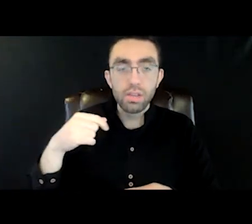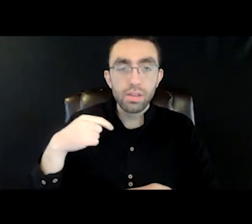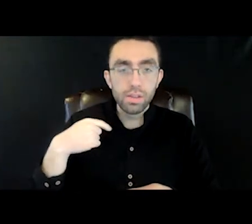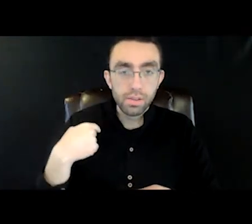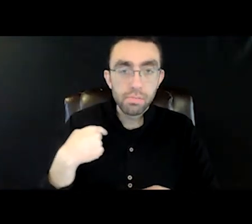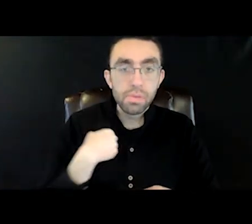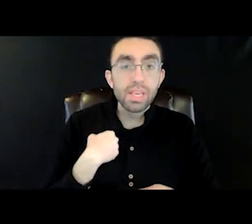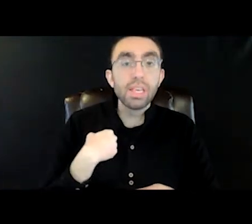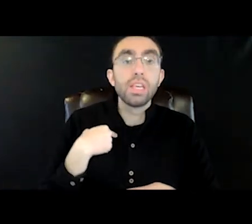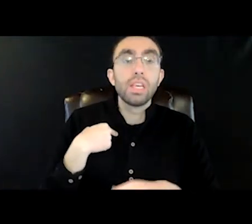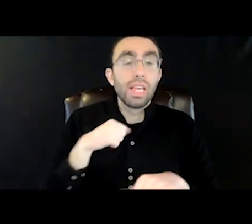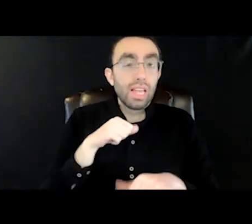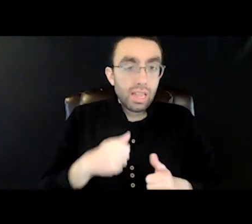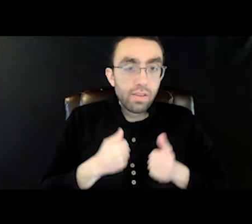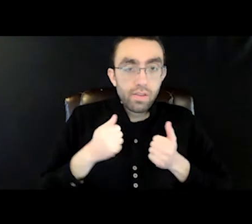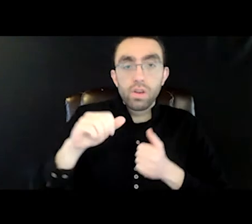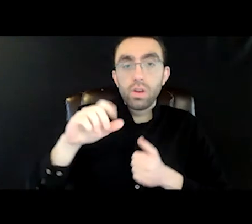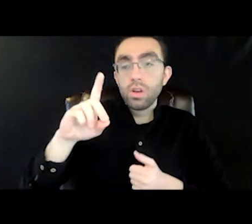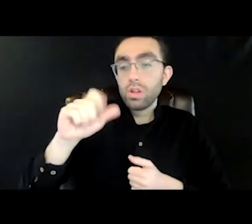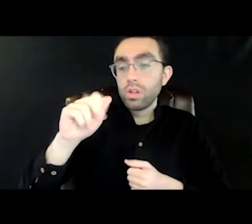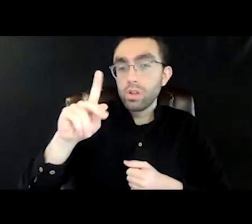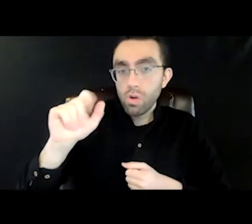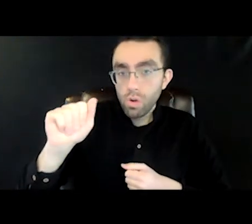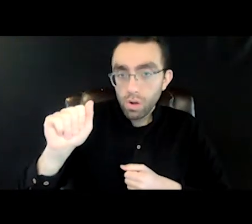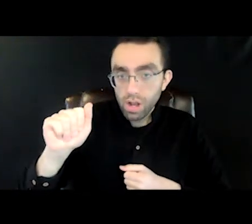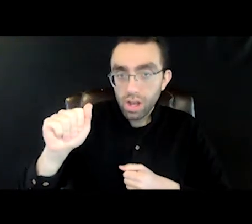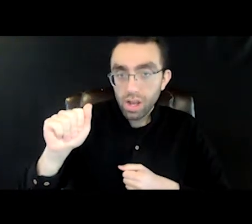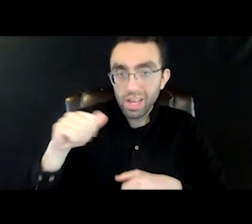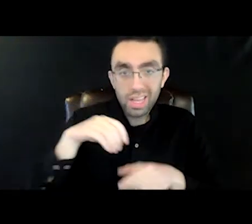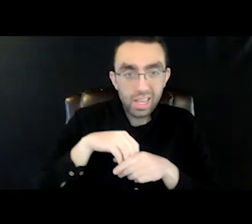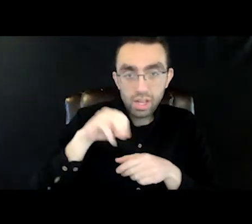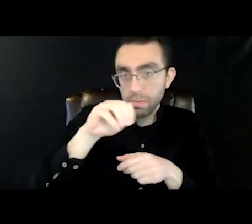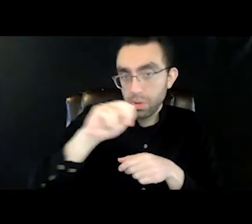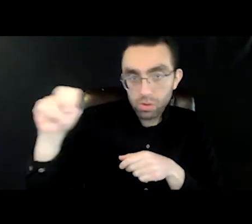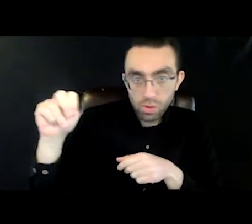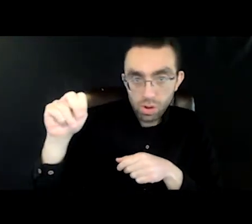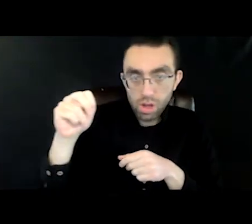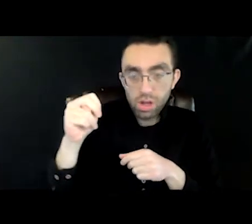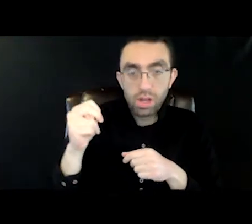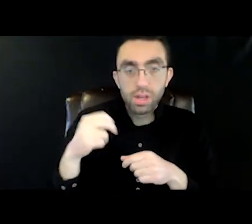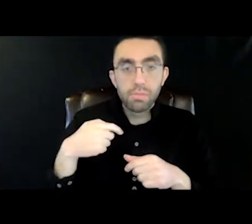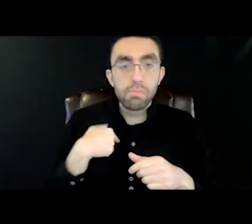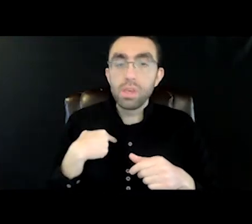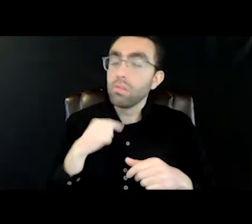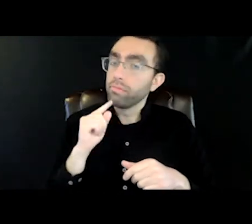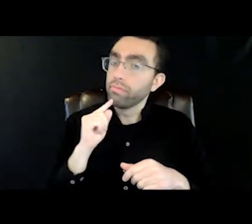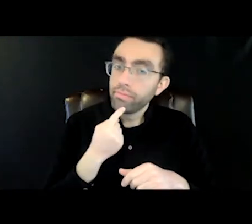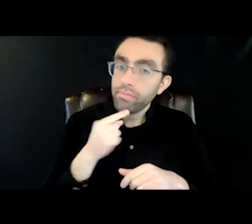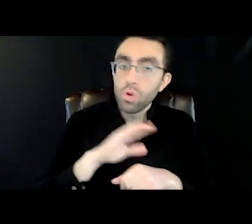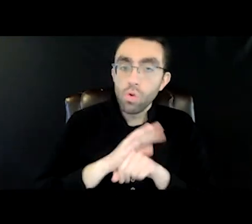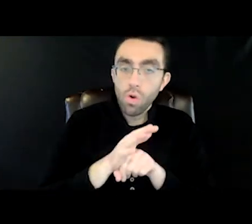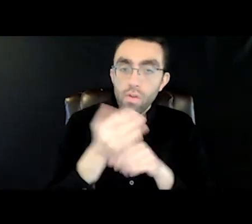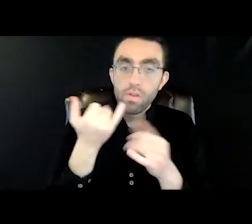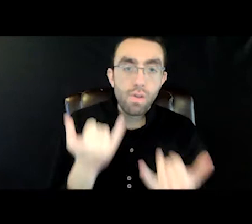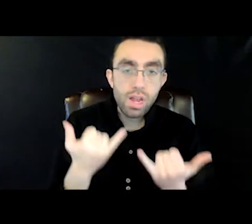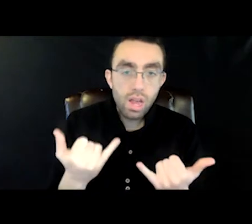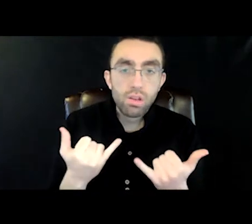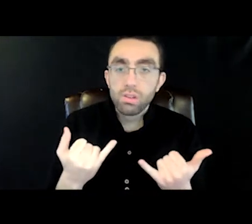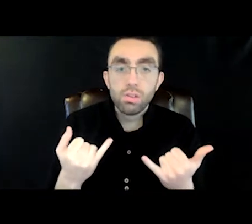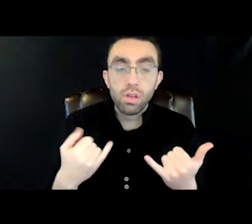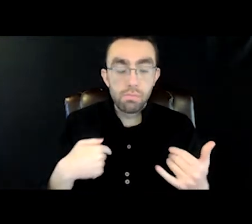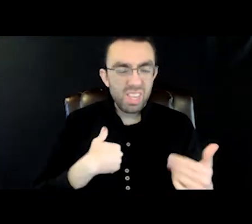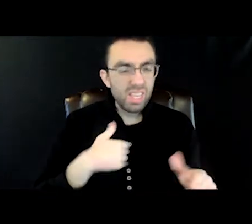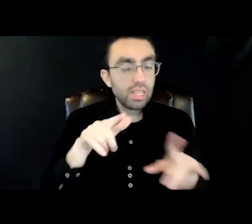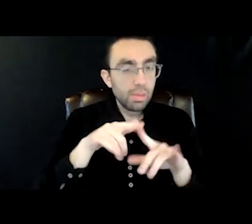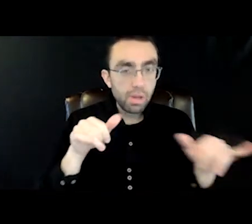also disabled and dealing with chronic COVID right now. And so please be patient with me if I forget some